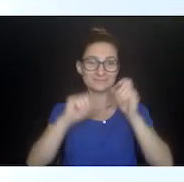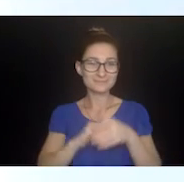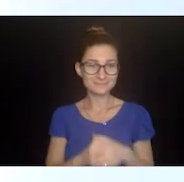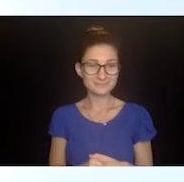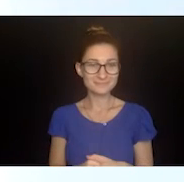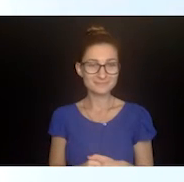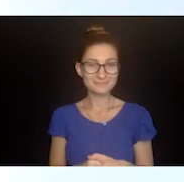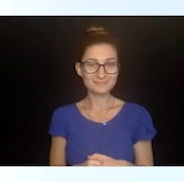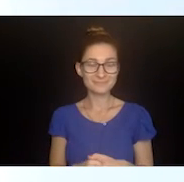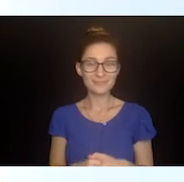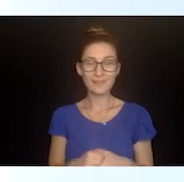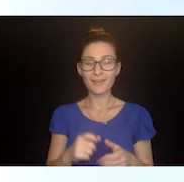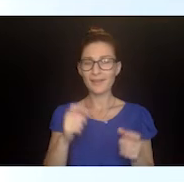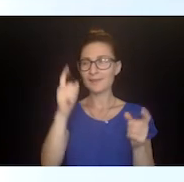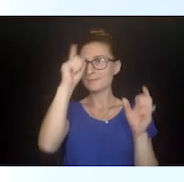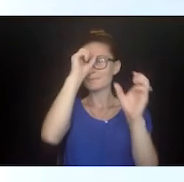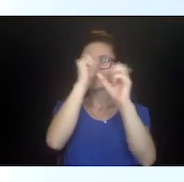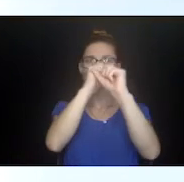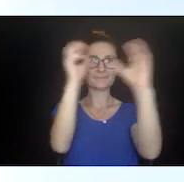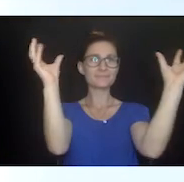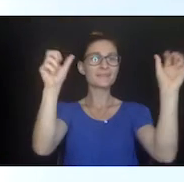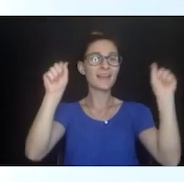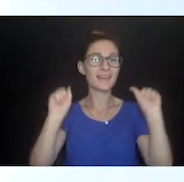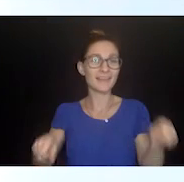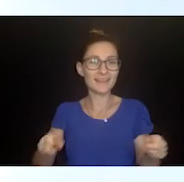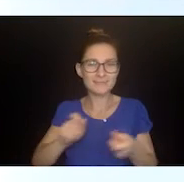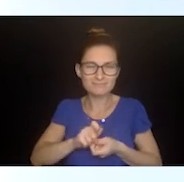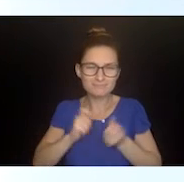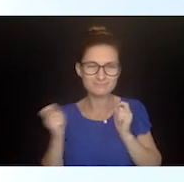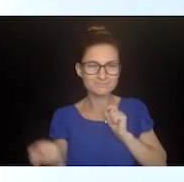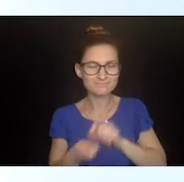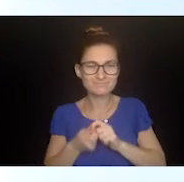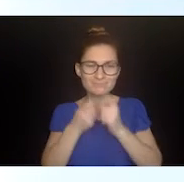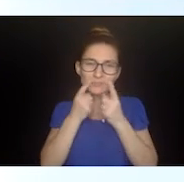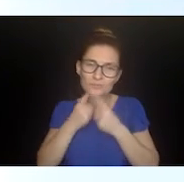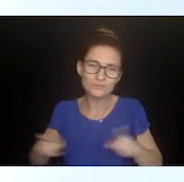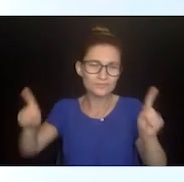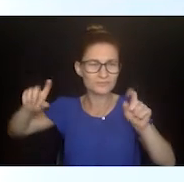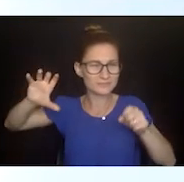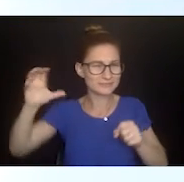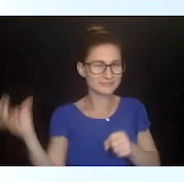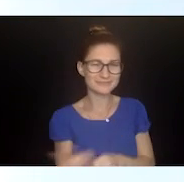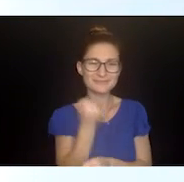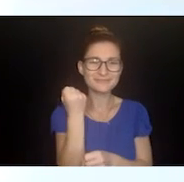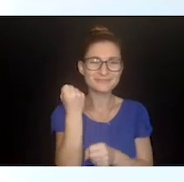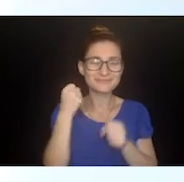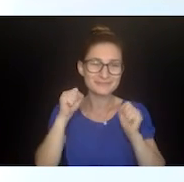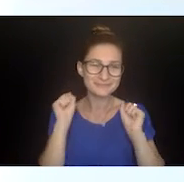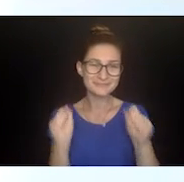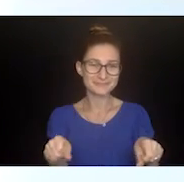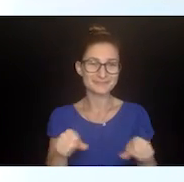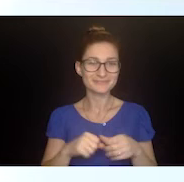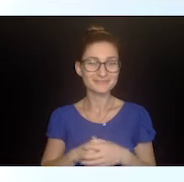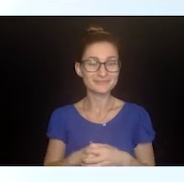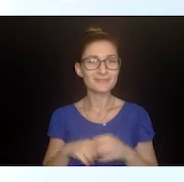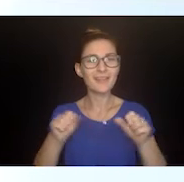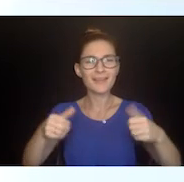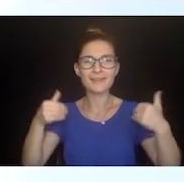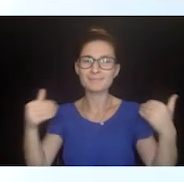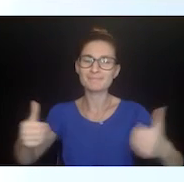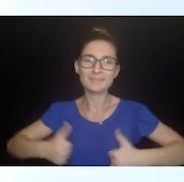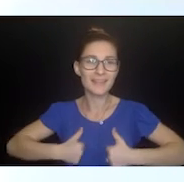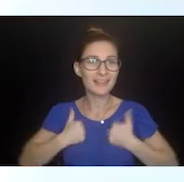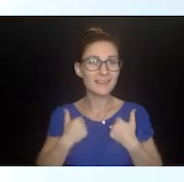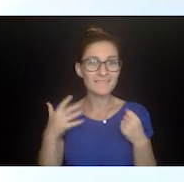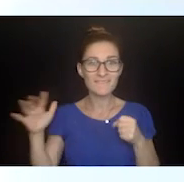can adapt and actually triumph, how I can actually live my